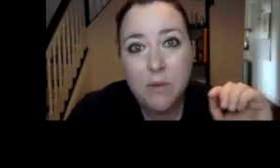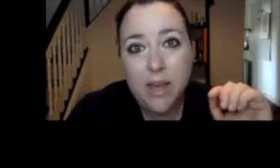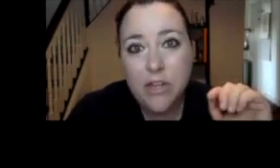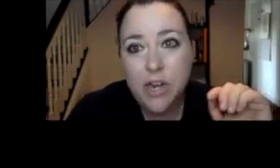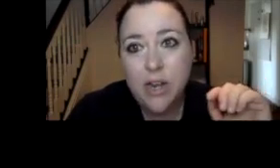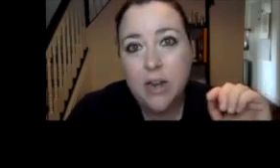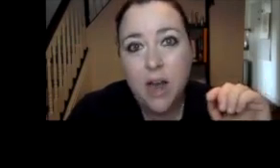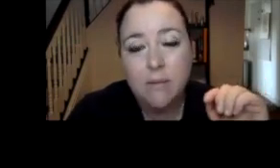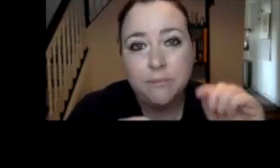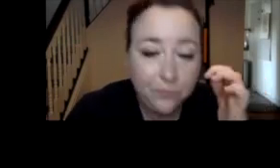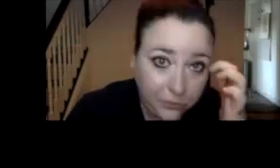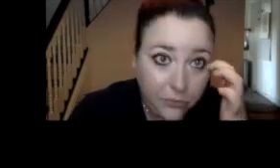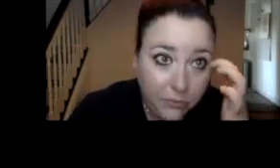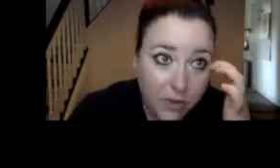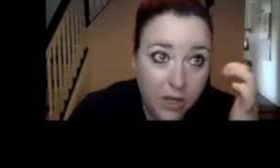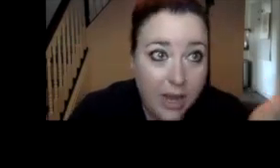science communication